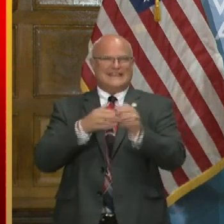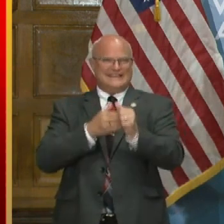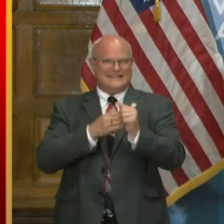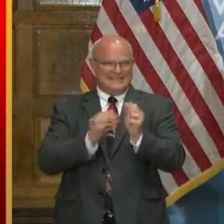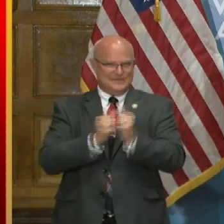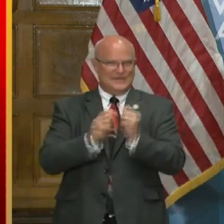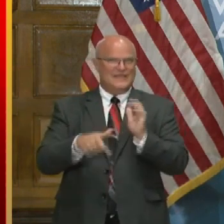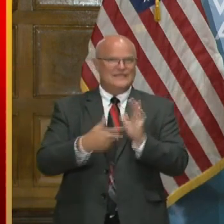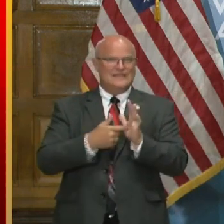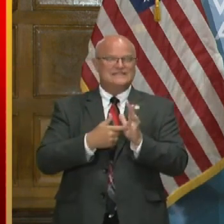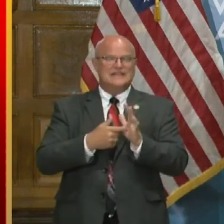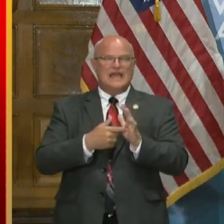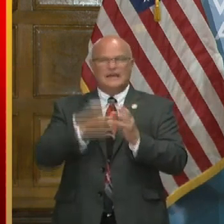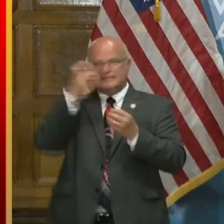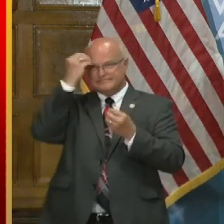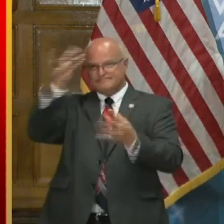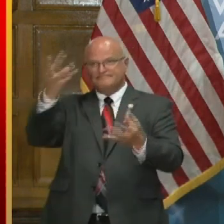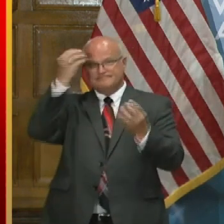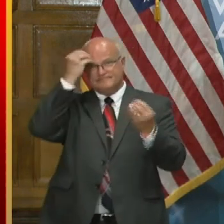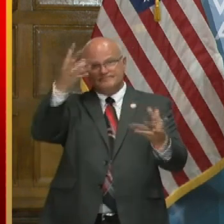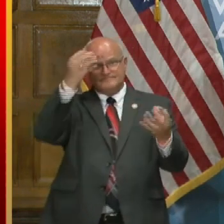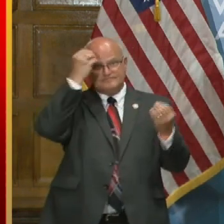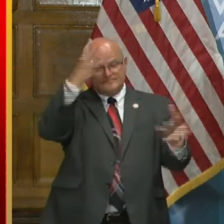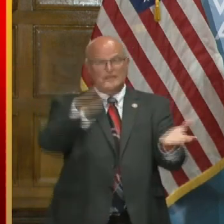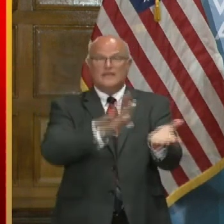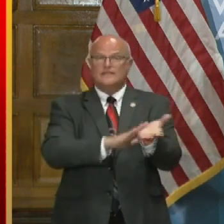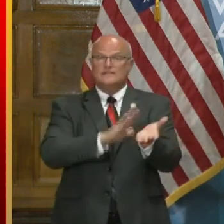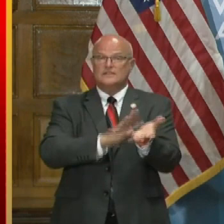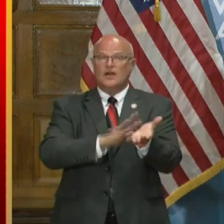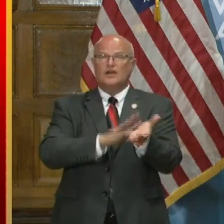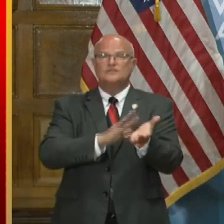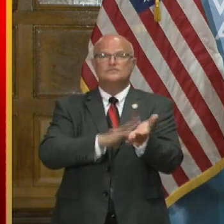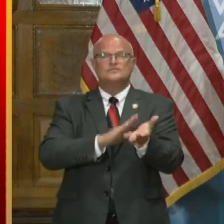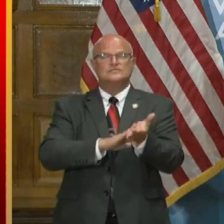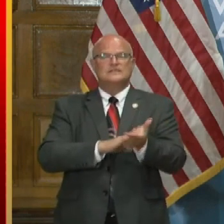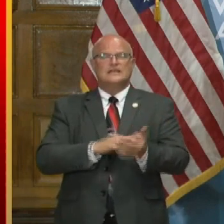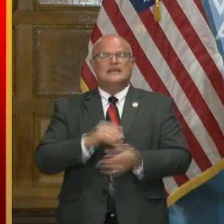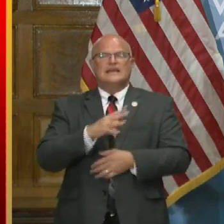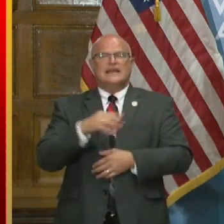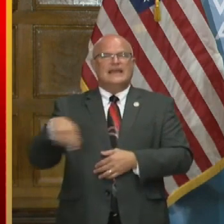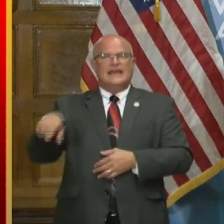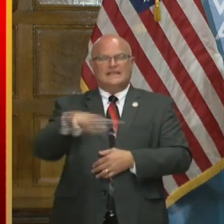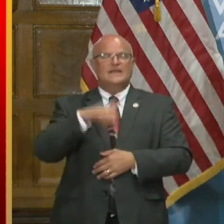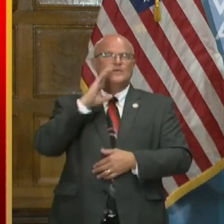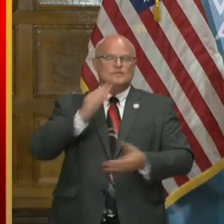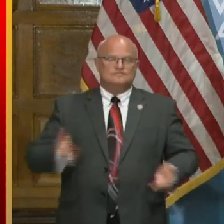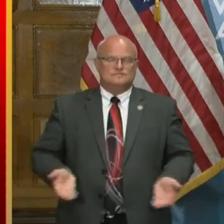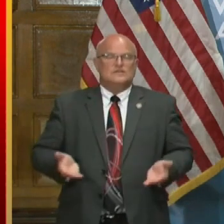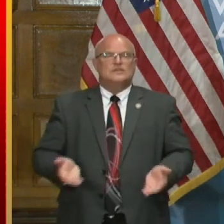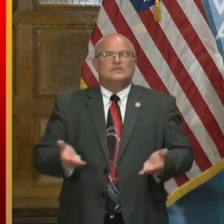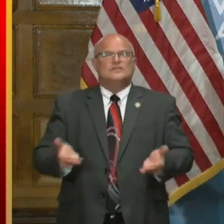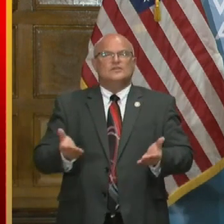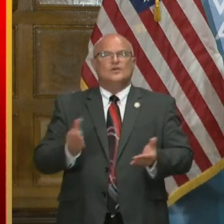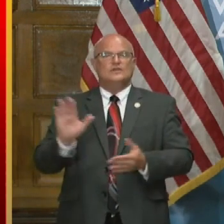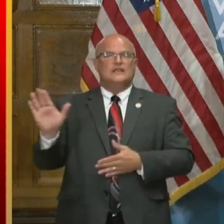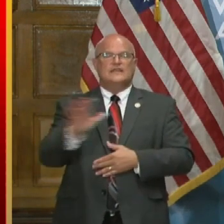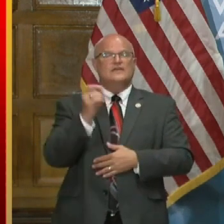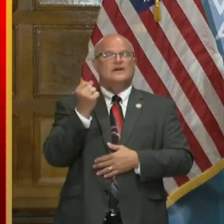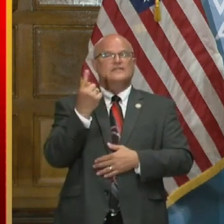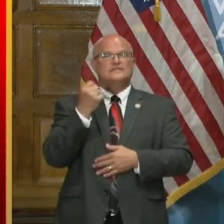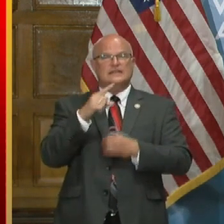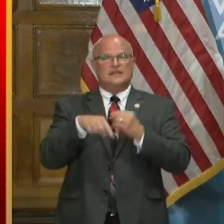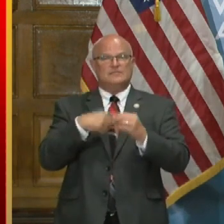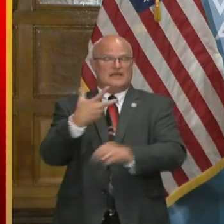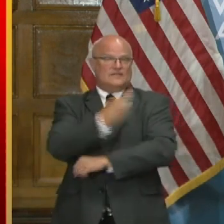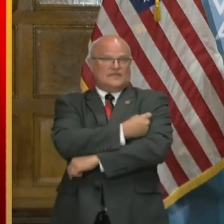in this and will be communicating with our physician groups, our provider groups, to encourage their understanding